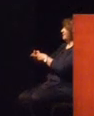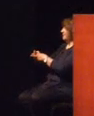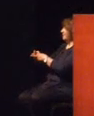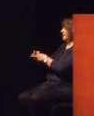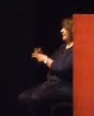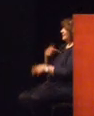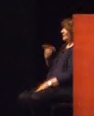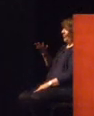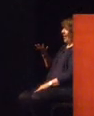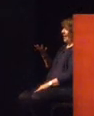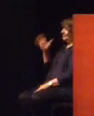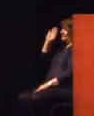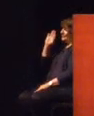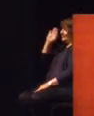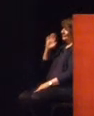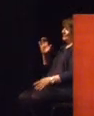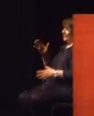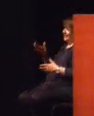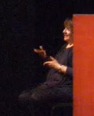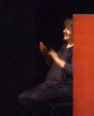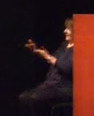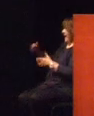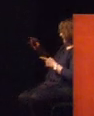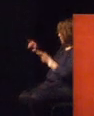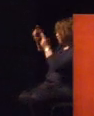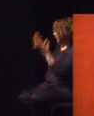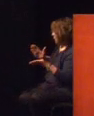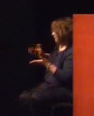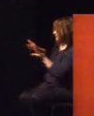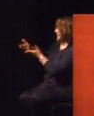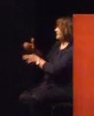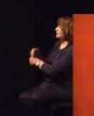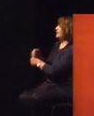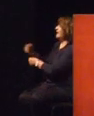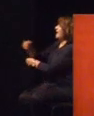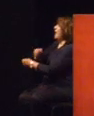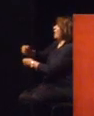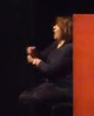I'm looking for suggestions, and the winning suggestion will get a coffee gift card.